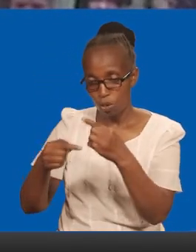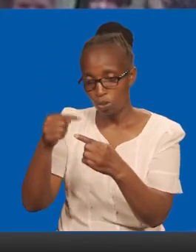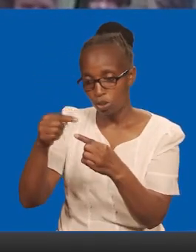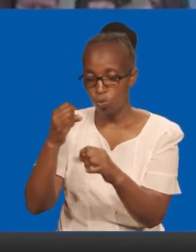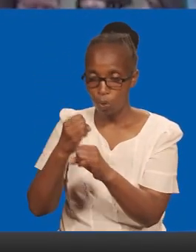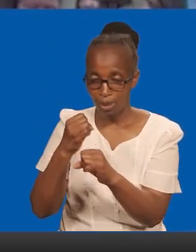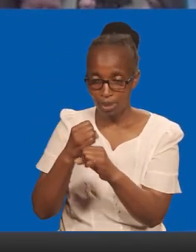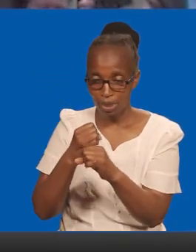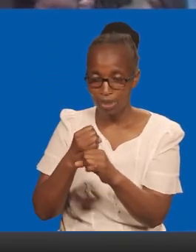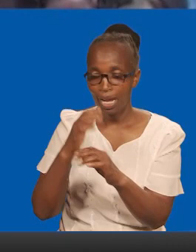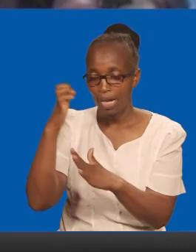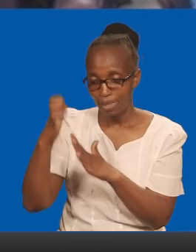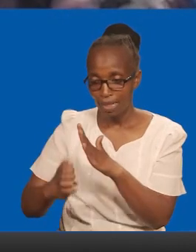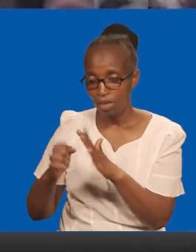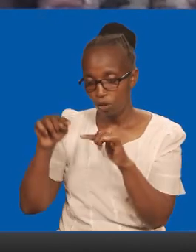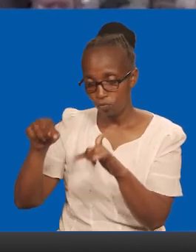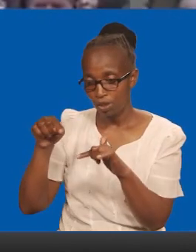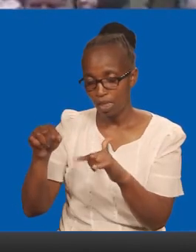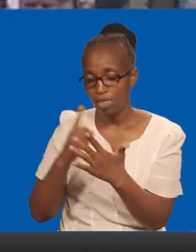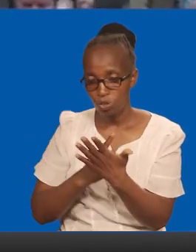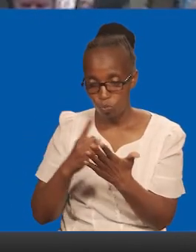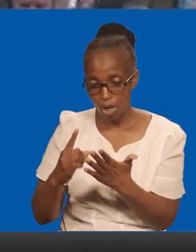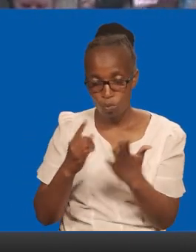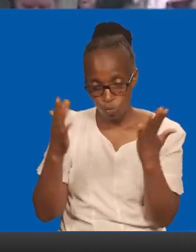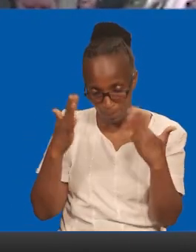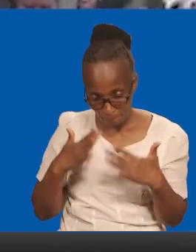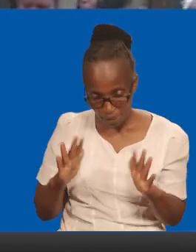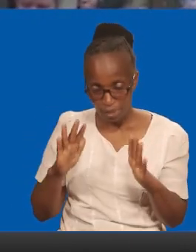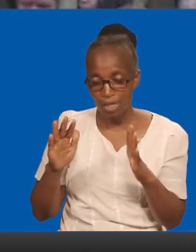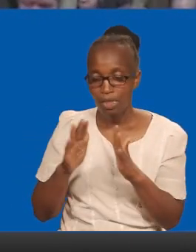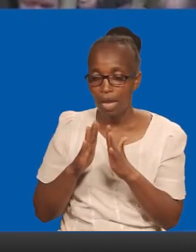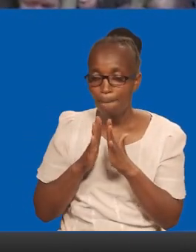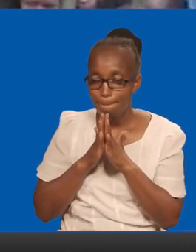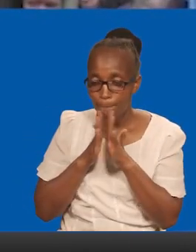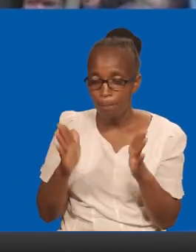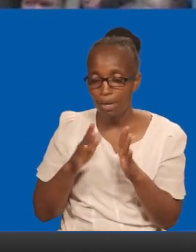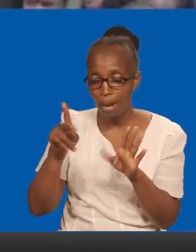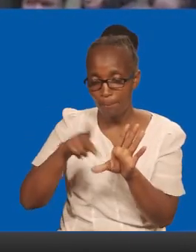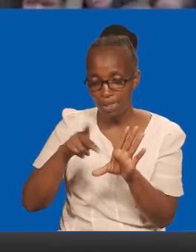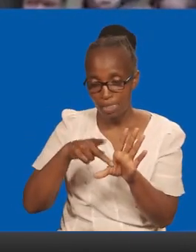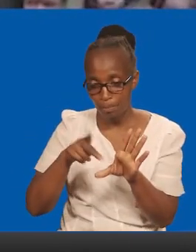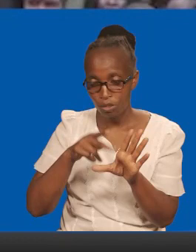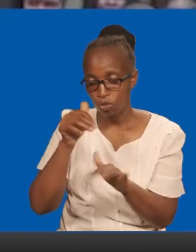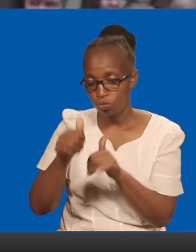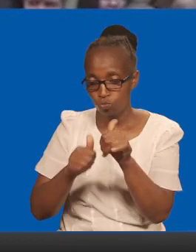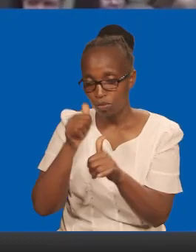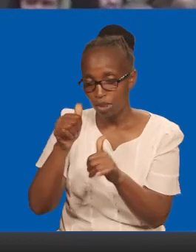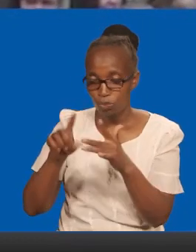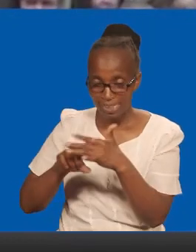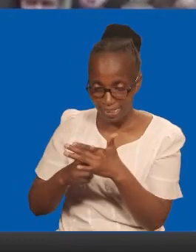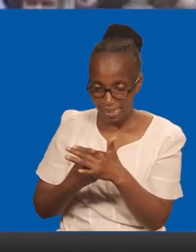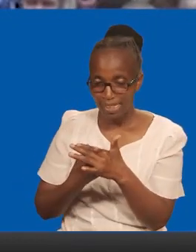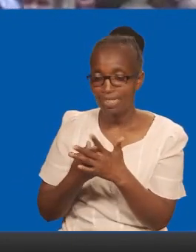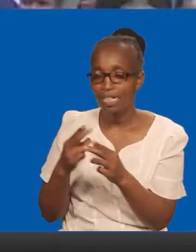even as we do that, Your Excellency, by the end of this week, we shall complete the public participation